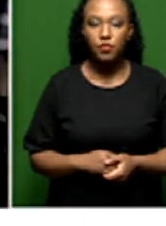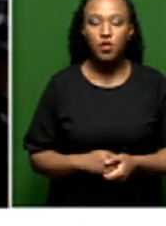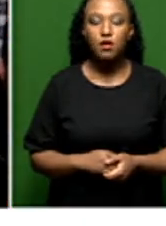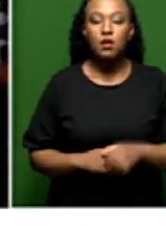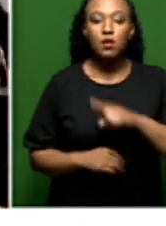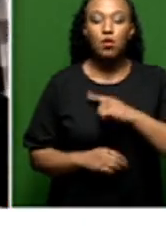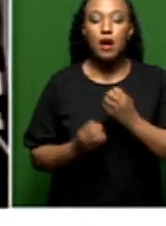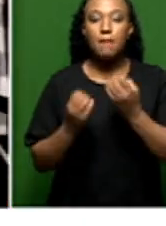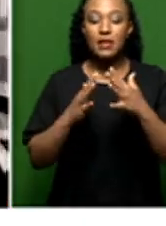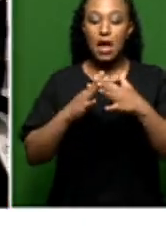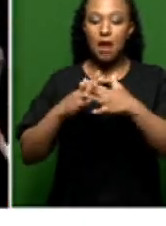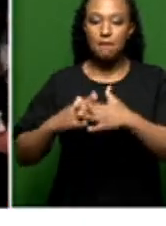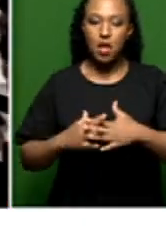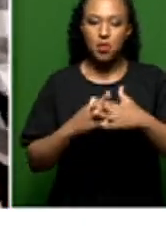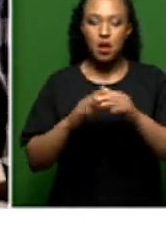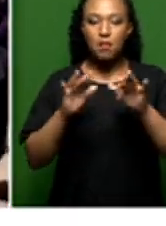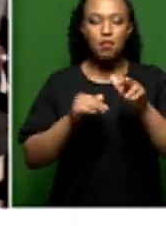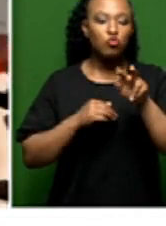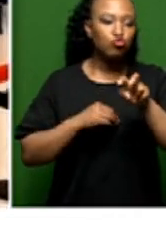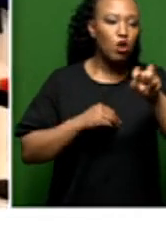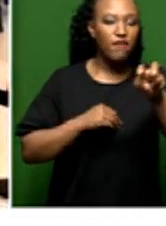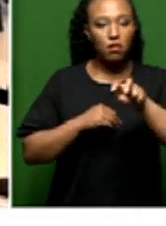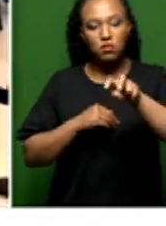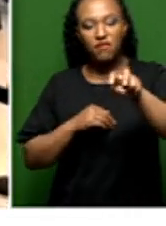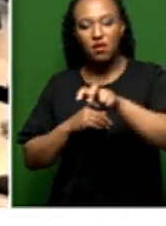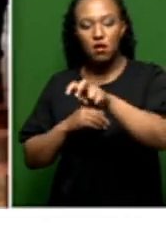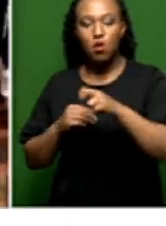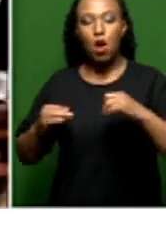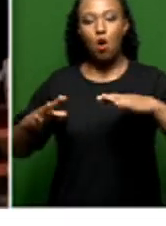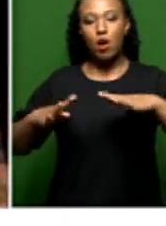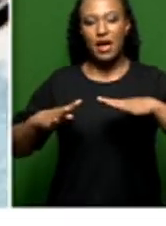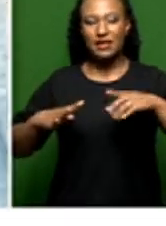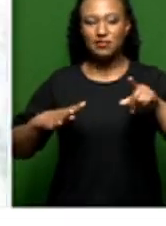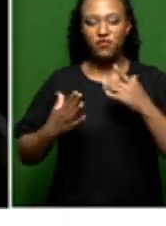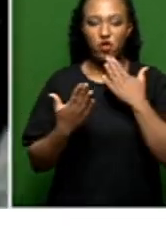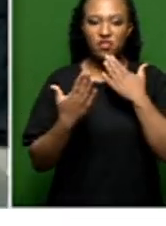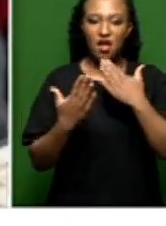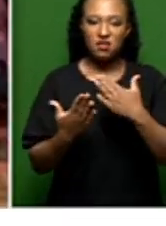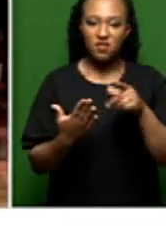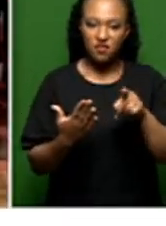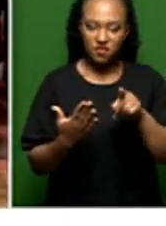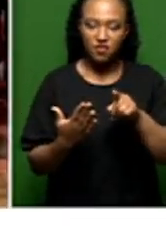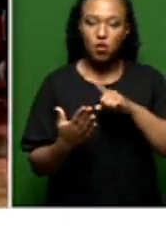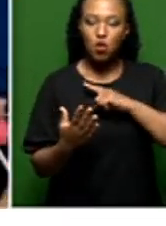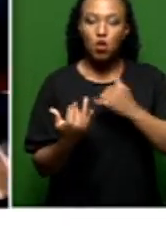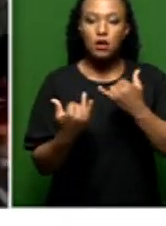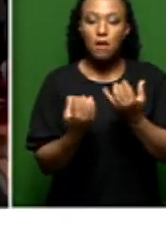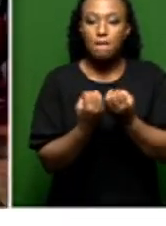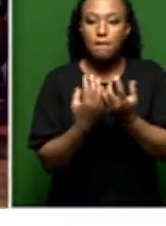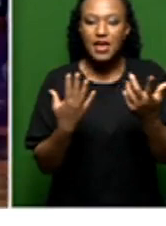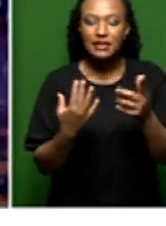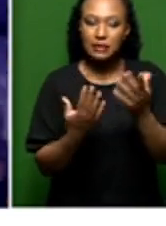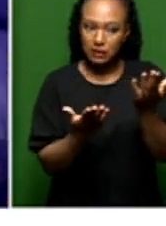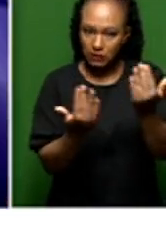With millions of Americans expected to travel for this Thanksgiving holiday compared to last year, top public health officials are now touting the